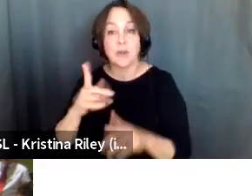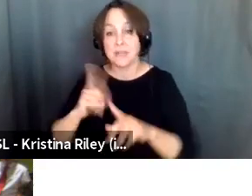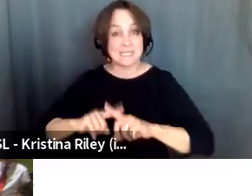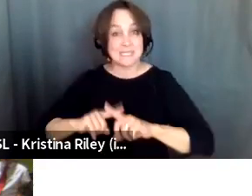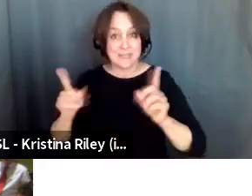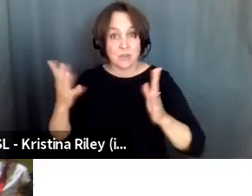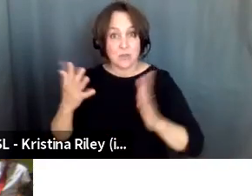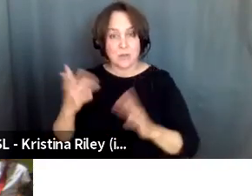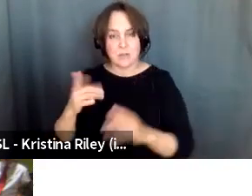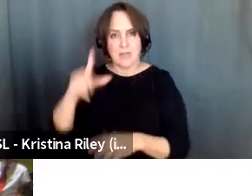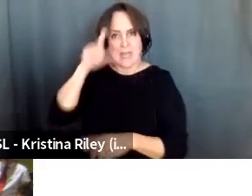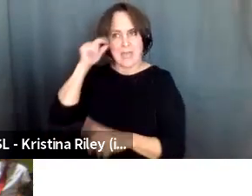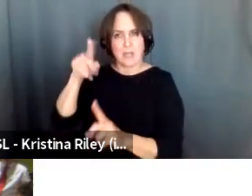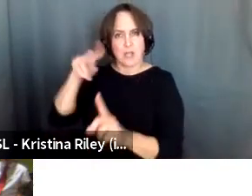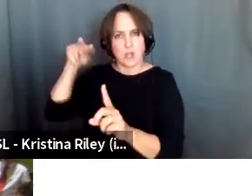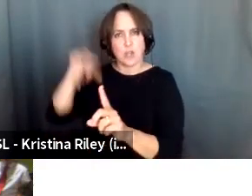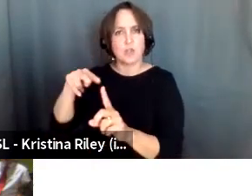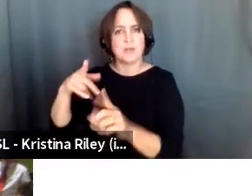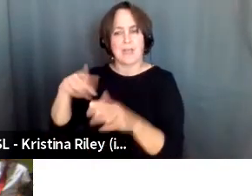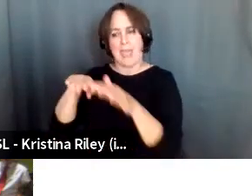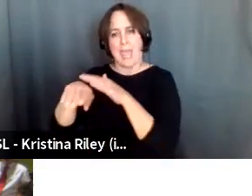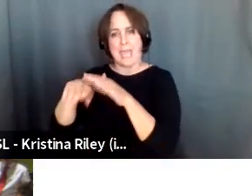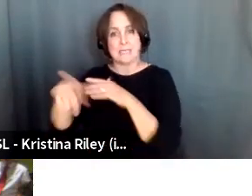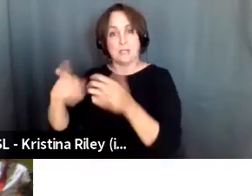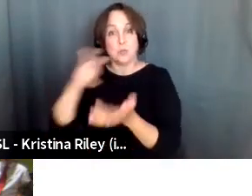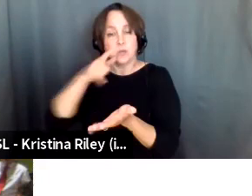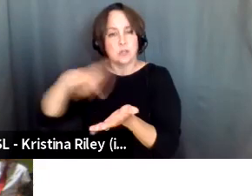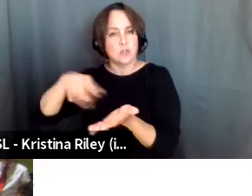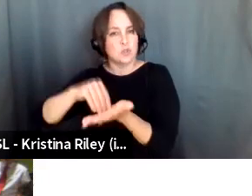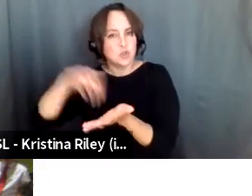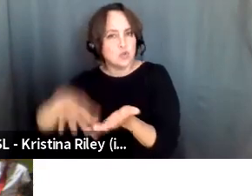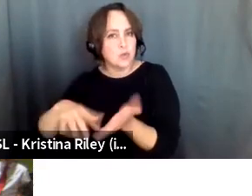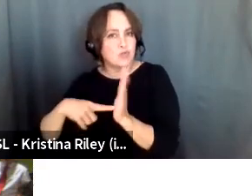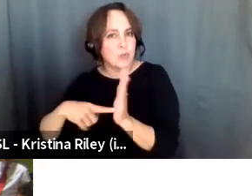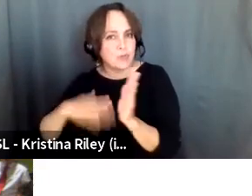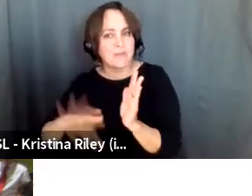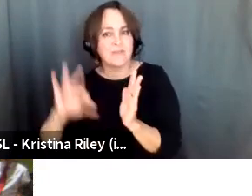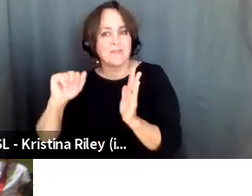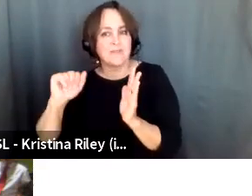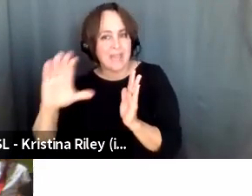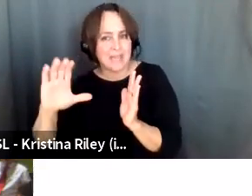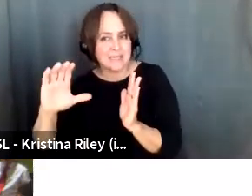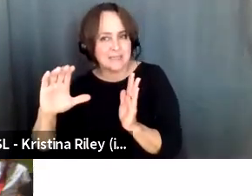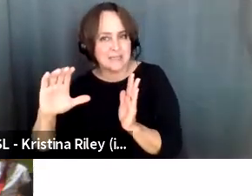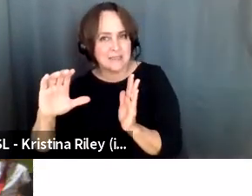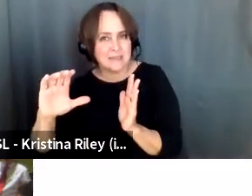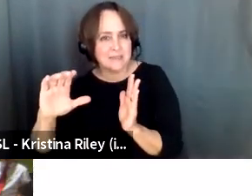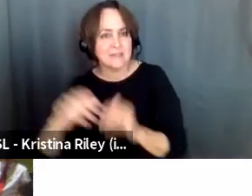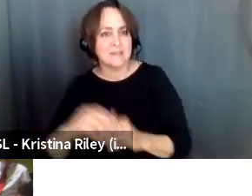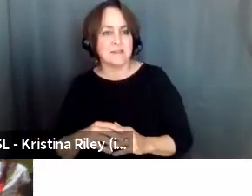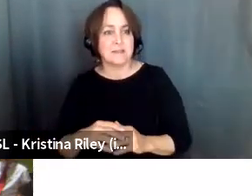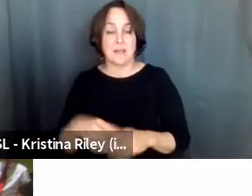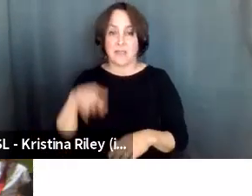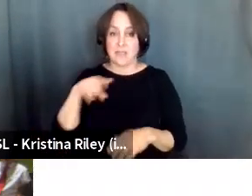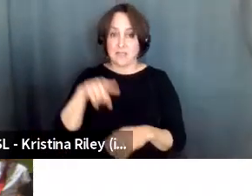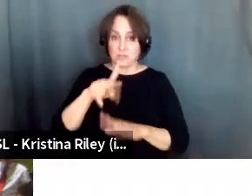of access to student representatives and faculty, especially the student population. This project